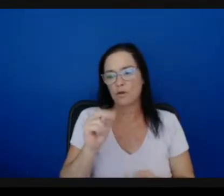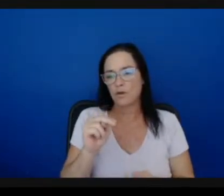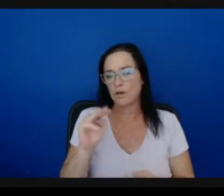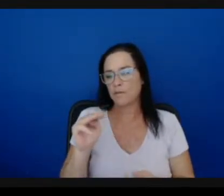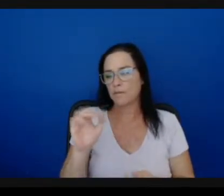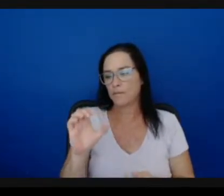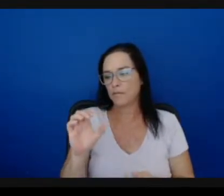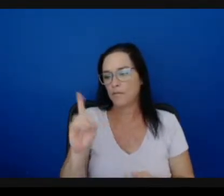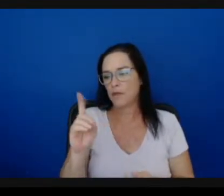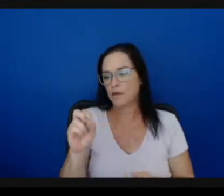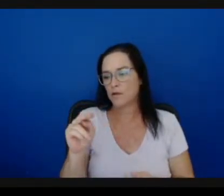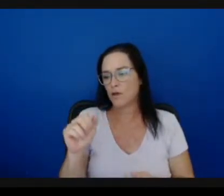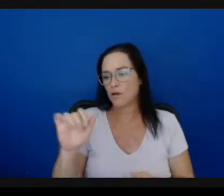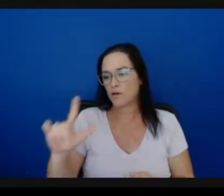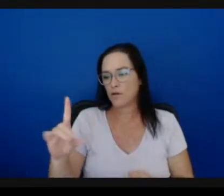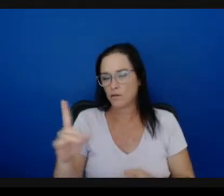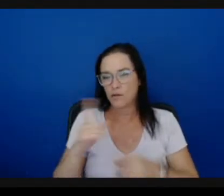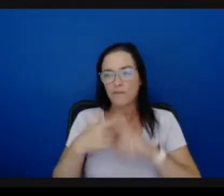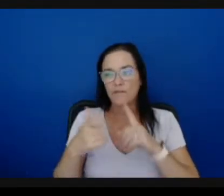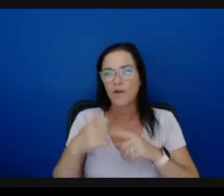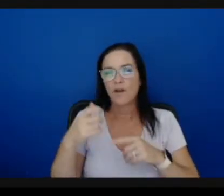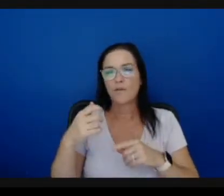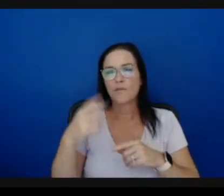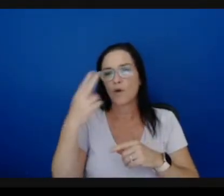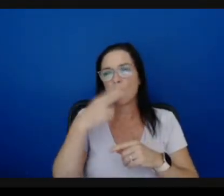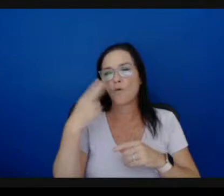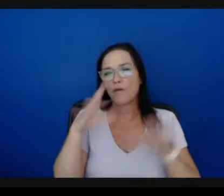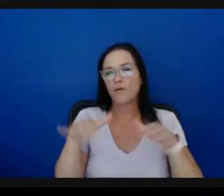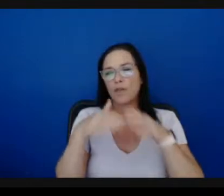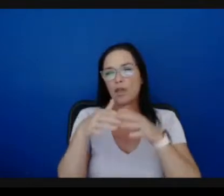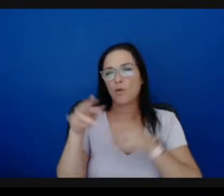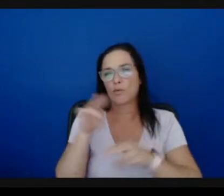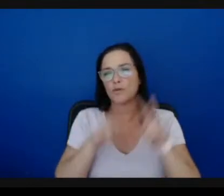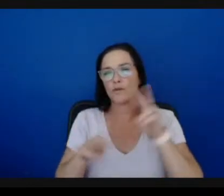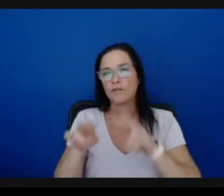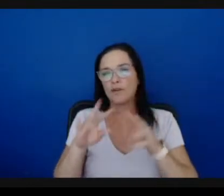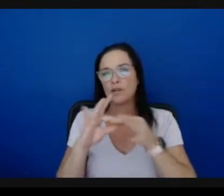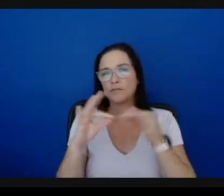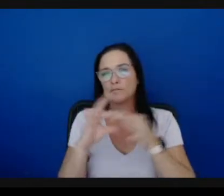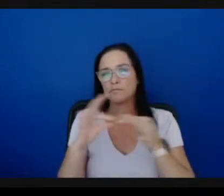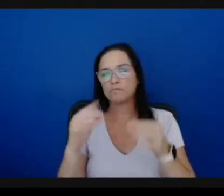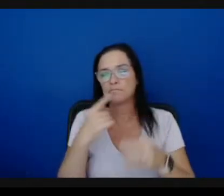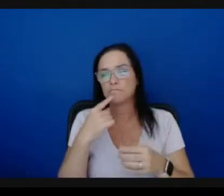of the Hawaiian Observatory, comments as follows.